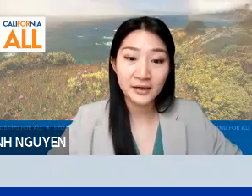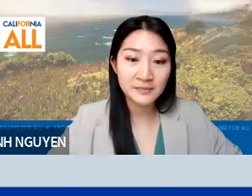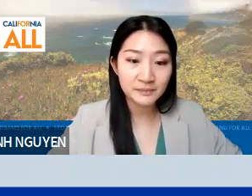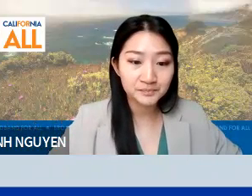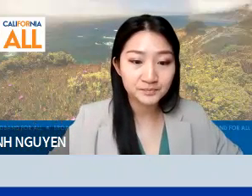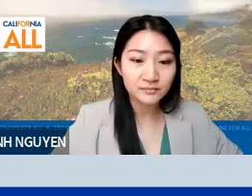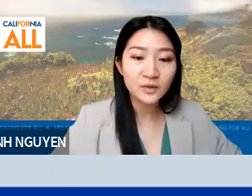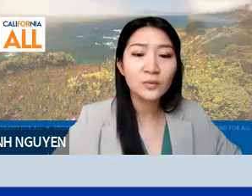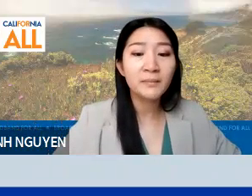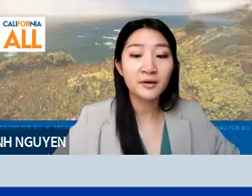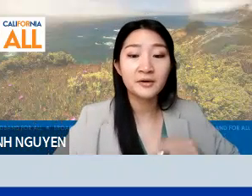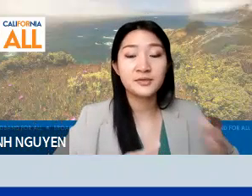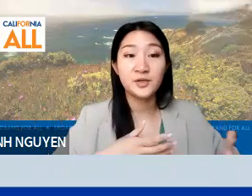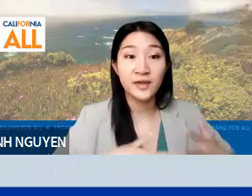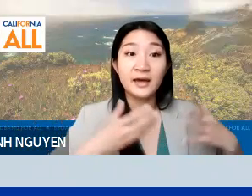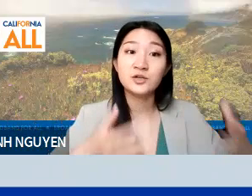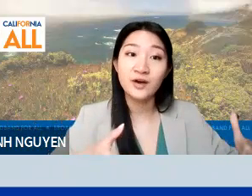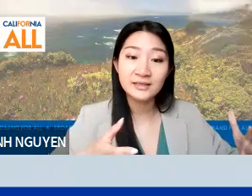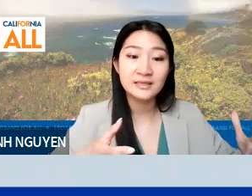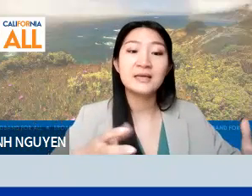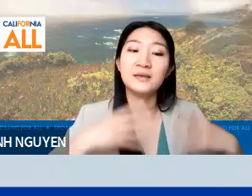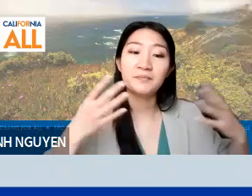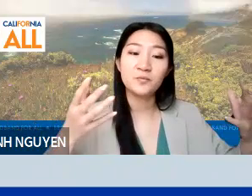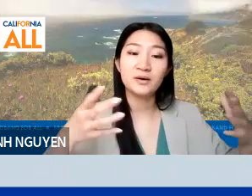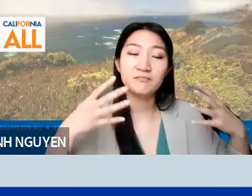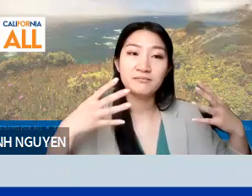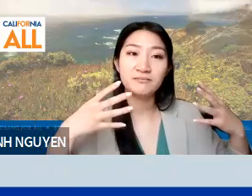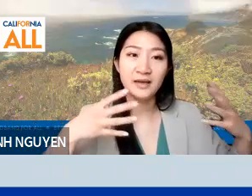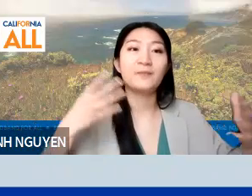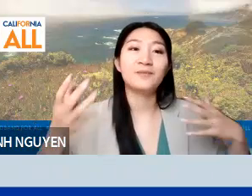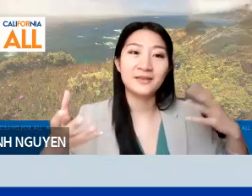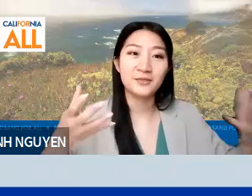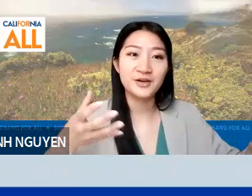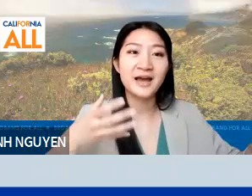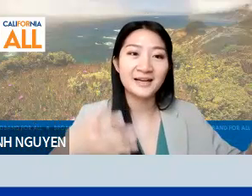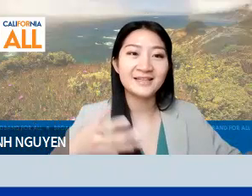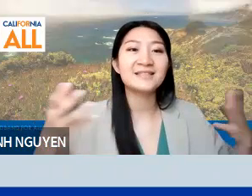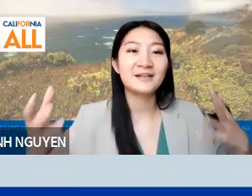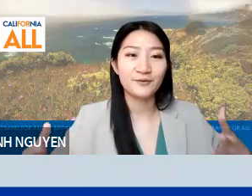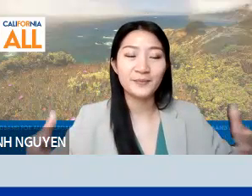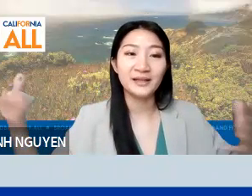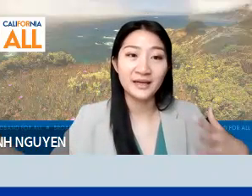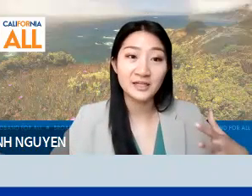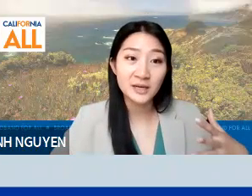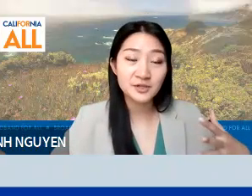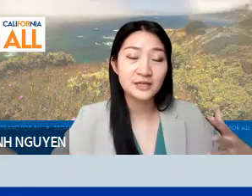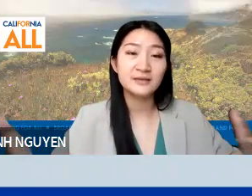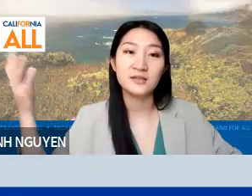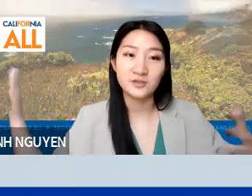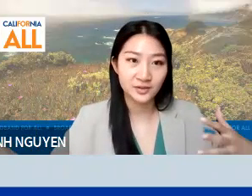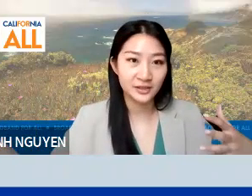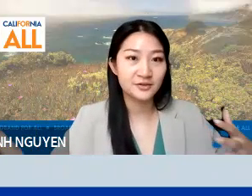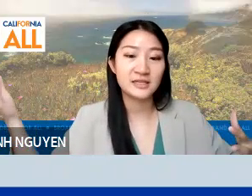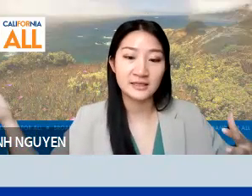and outcomes? What barriers do they address? Like the three: access, affordability,